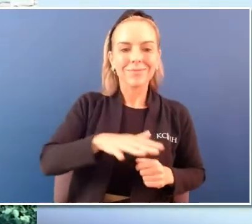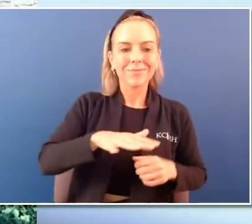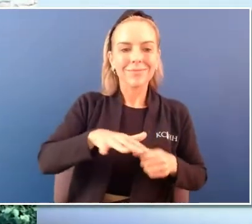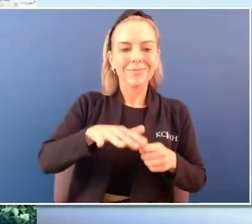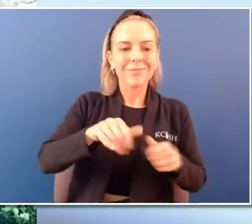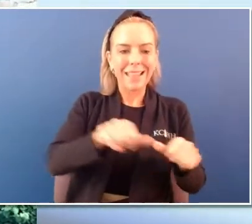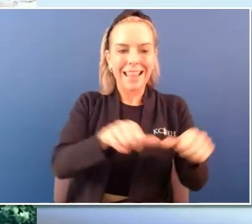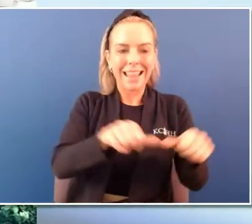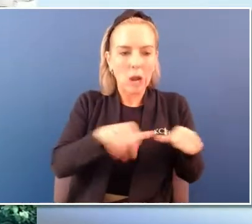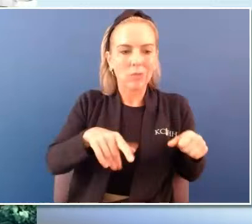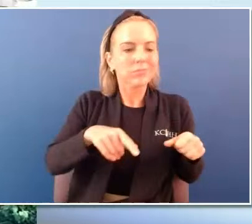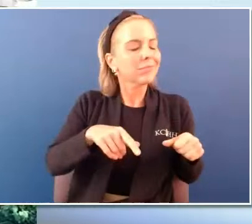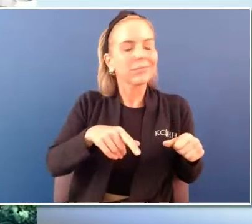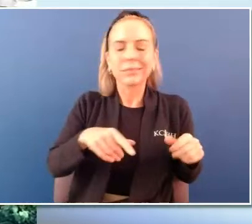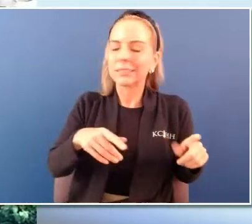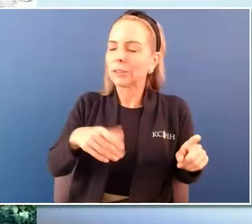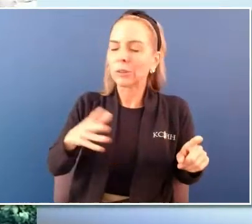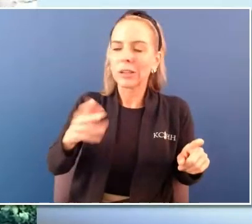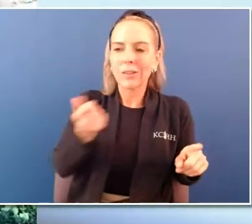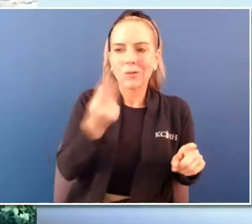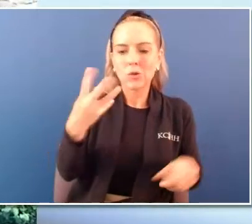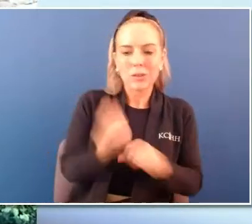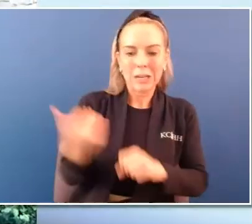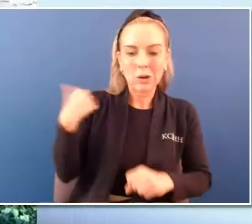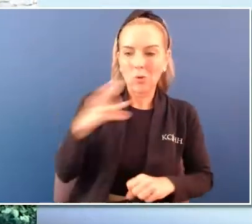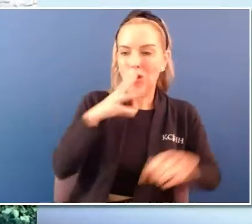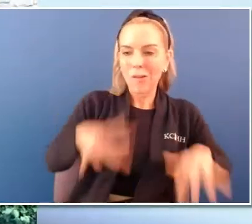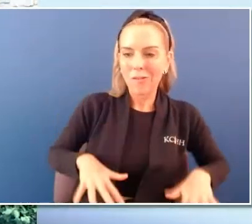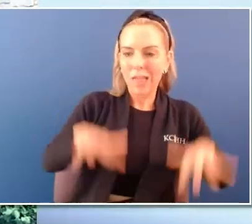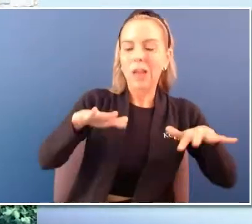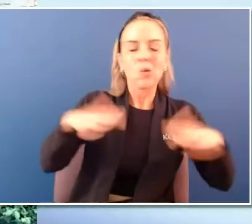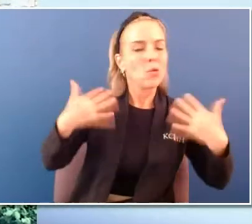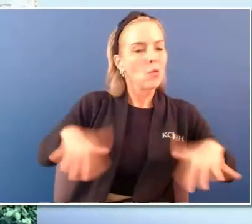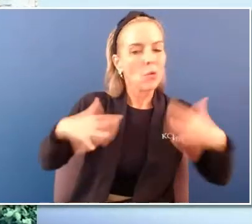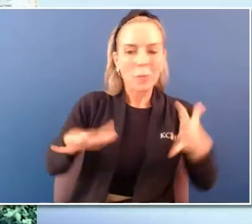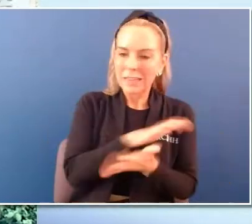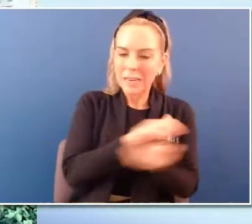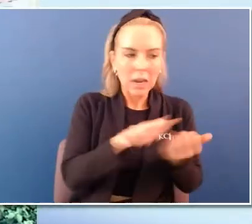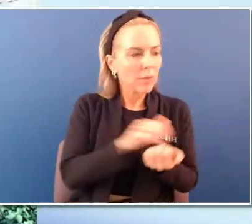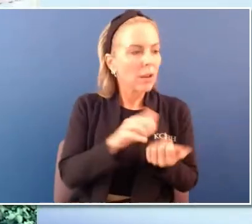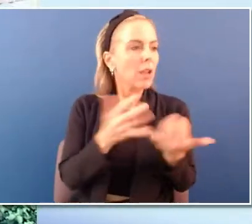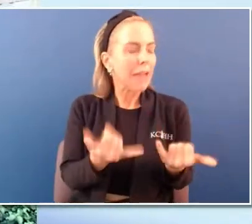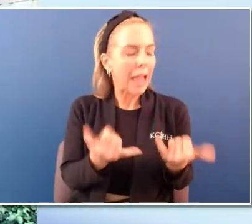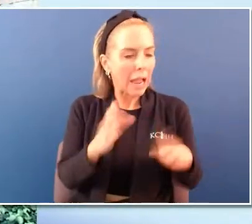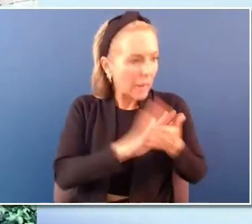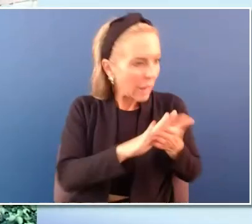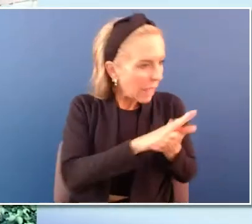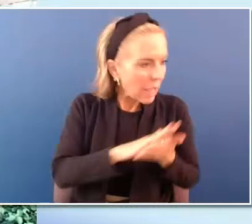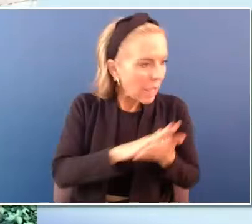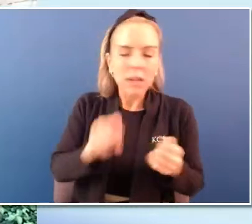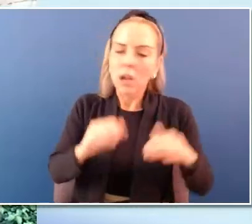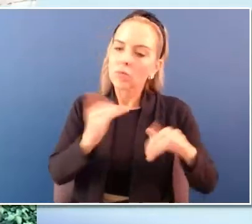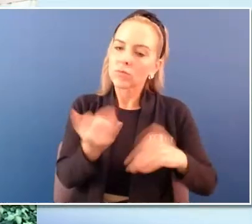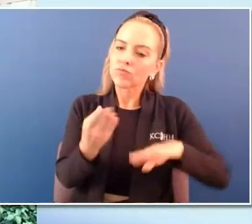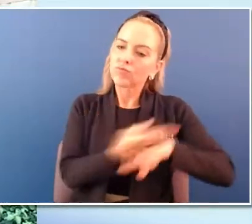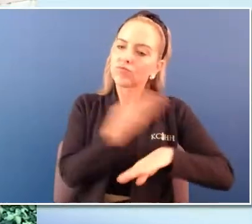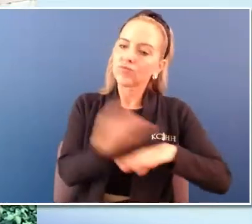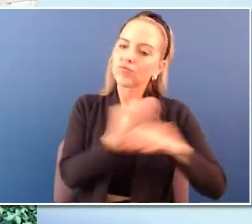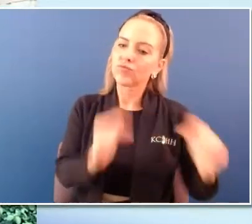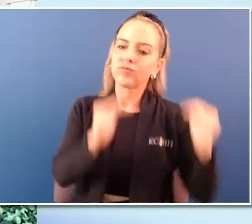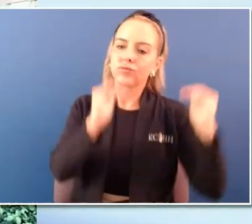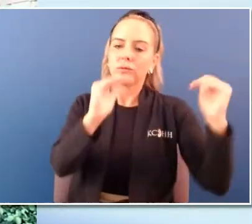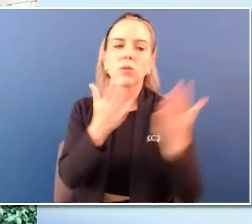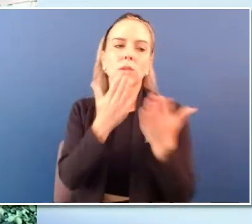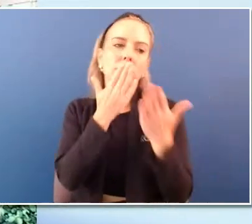unfortunately a victim of a few years ago. And once again, I want to thank everyone in Frankfort for all their support of Nicholas County, and